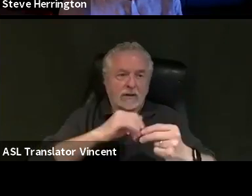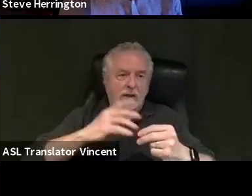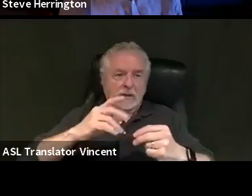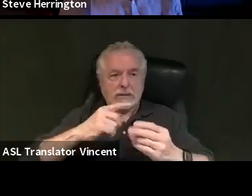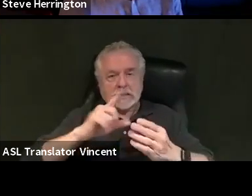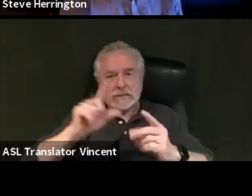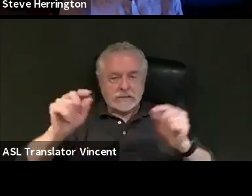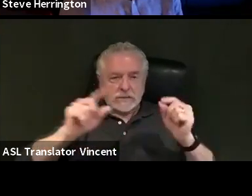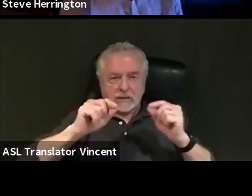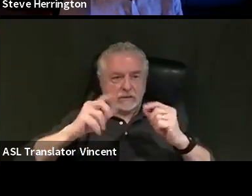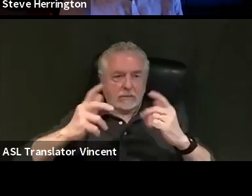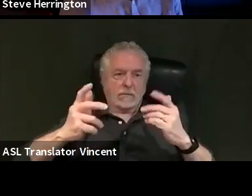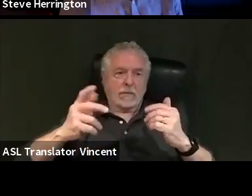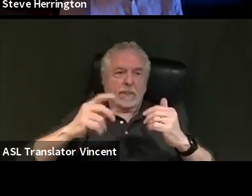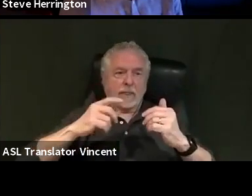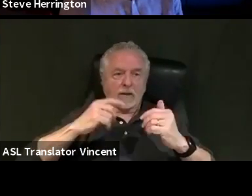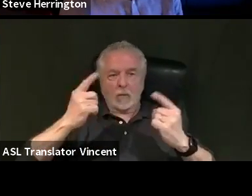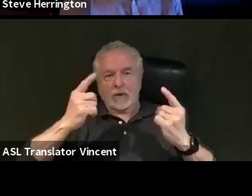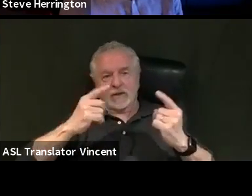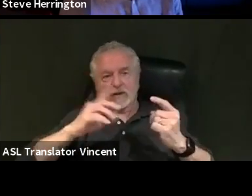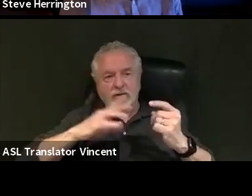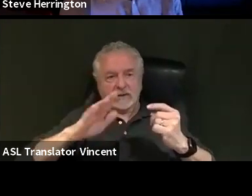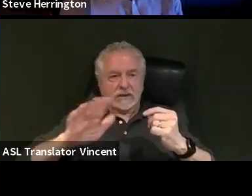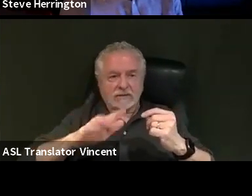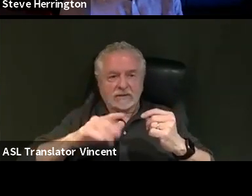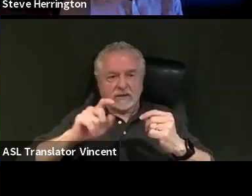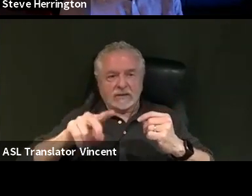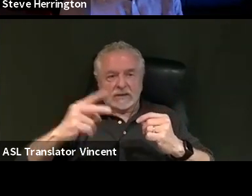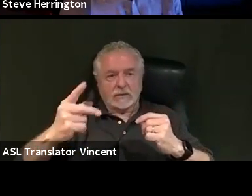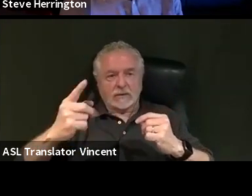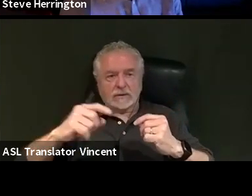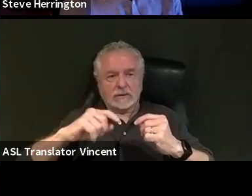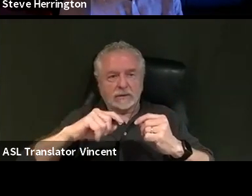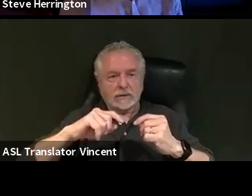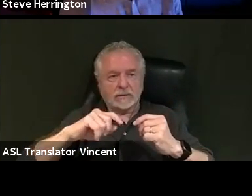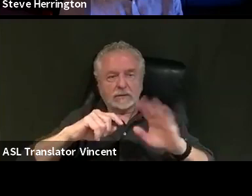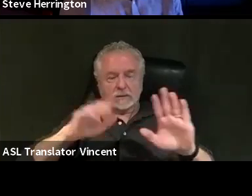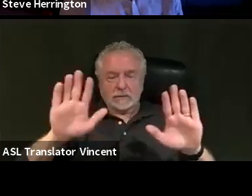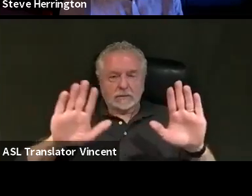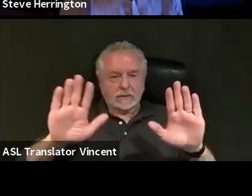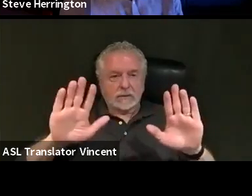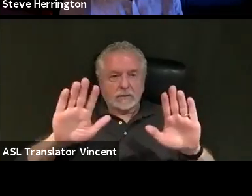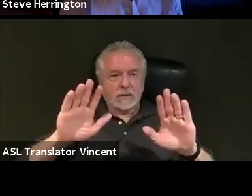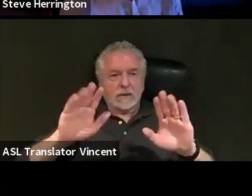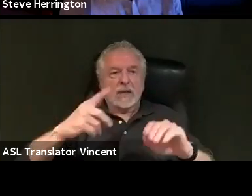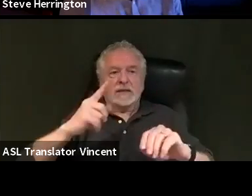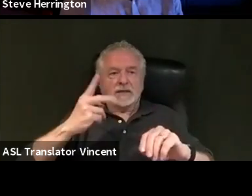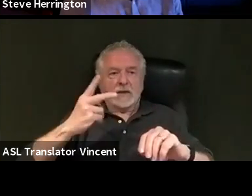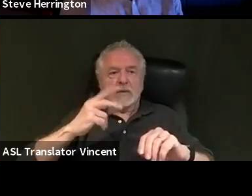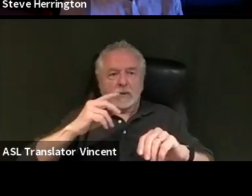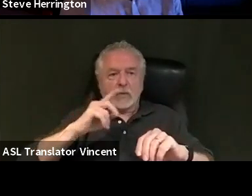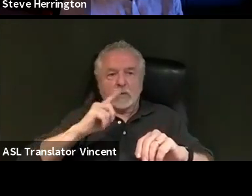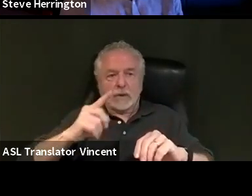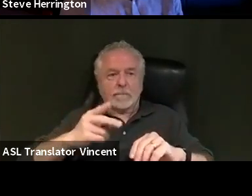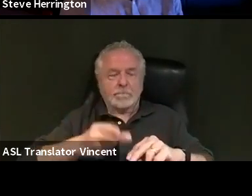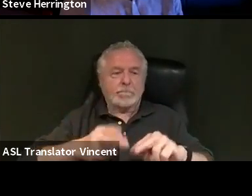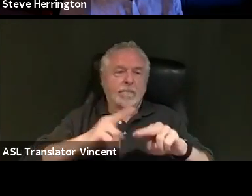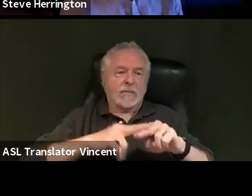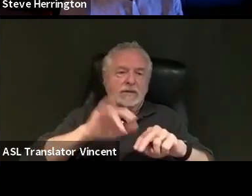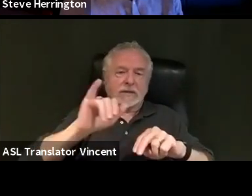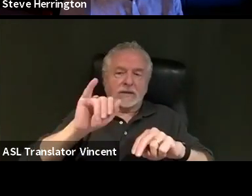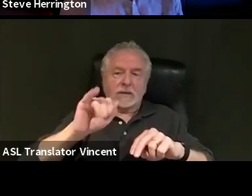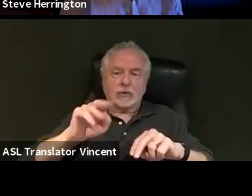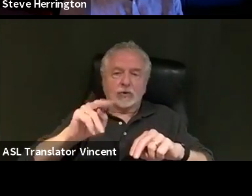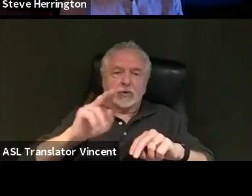lot of talk out there that, oh, well, if you just get one, that should be enough. You don't need to get the second one. No, with the second one, that's going to really boost the immune